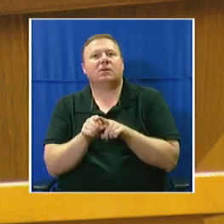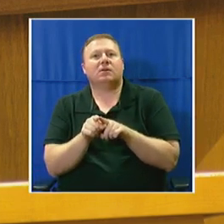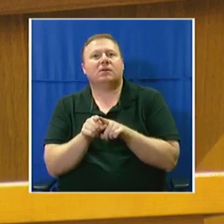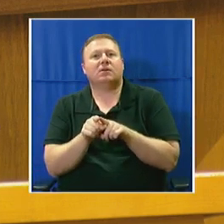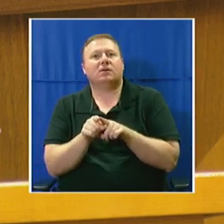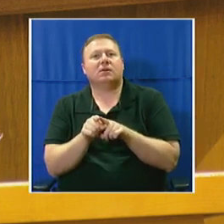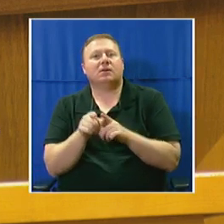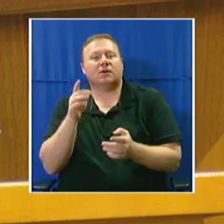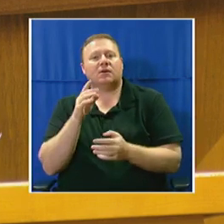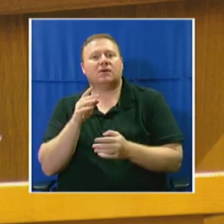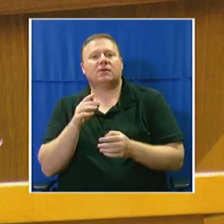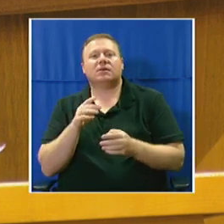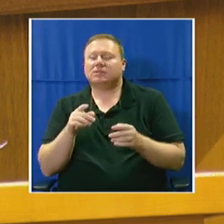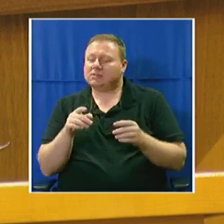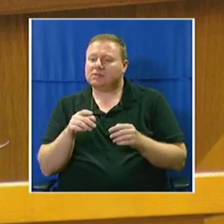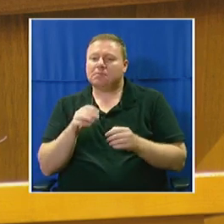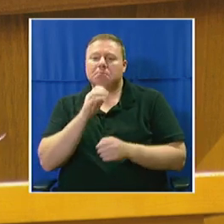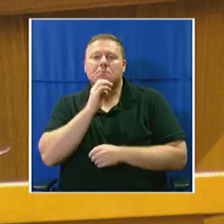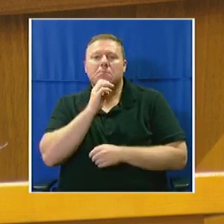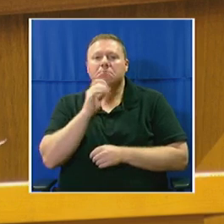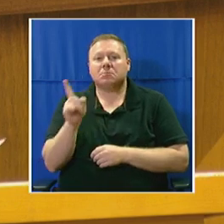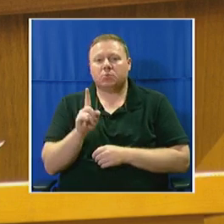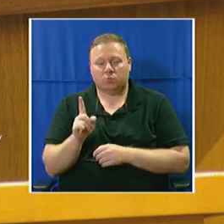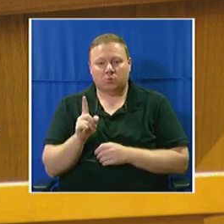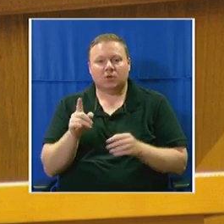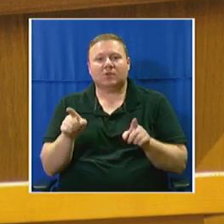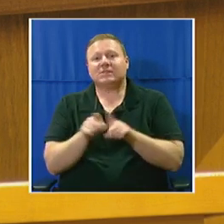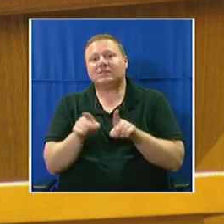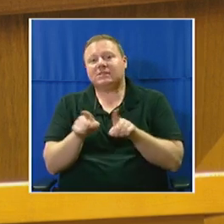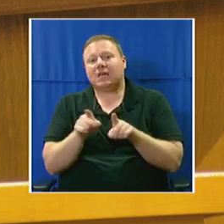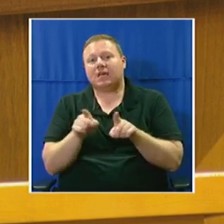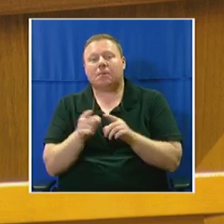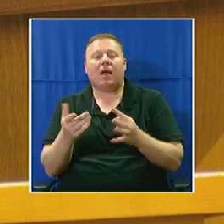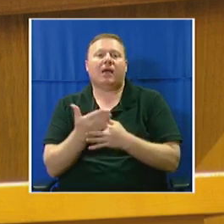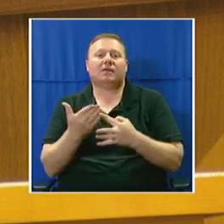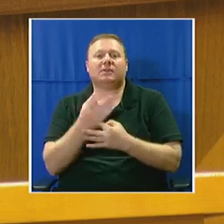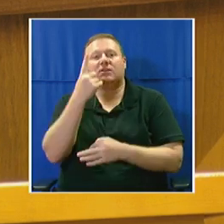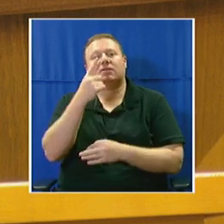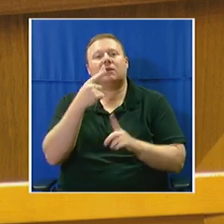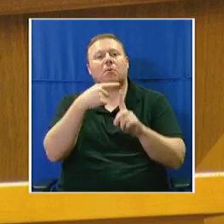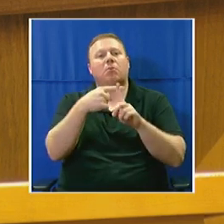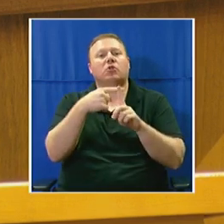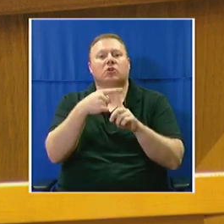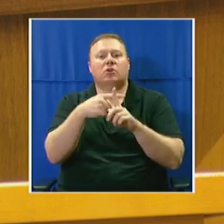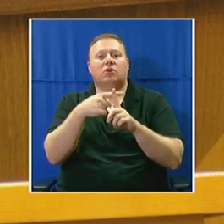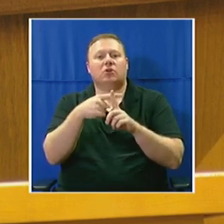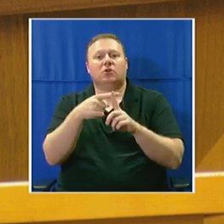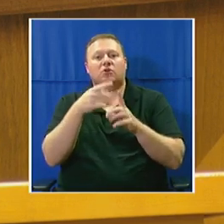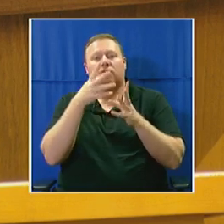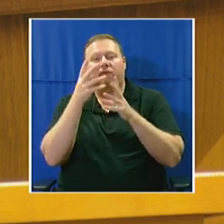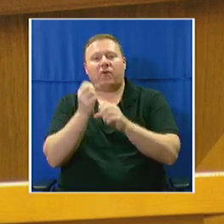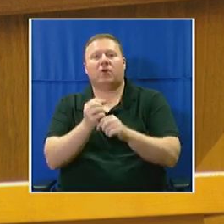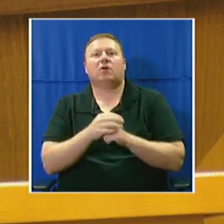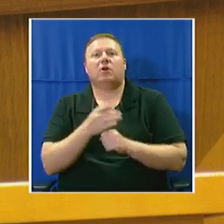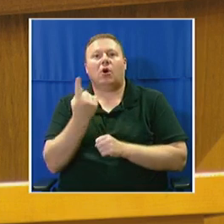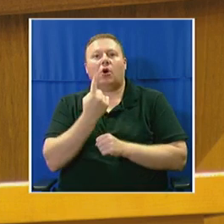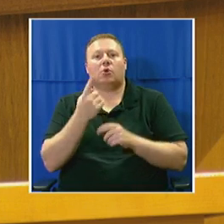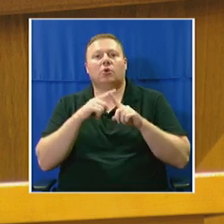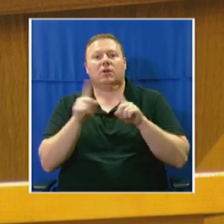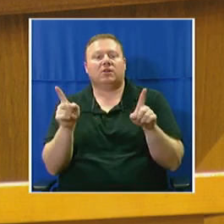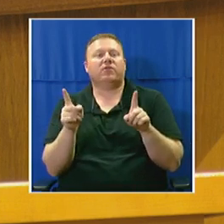without must make all Humanity to conclude that all people whether men or women